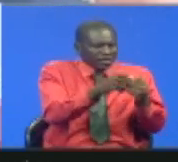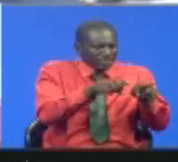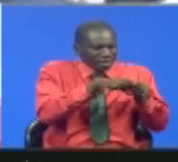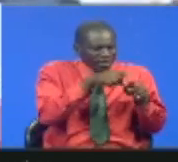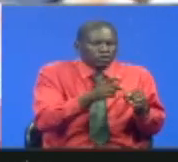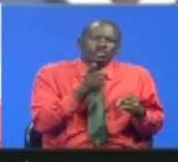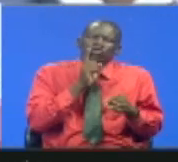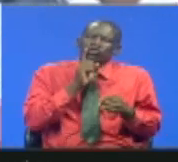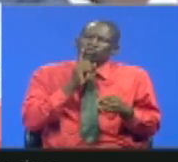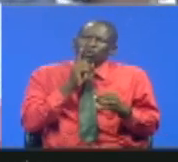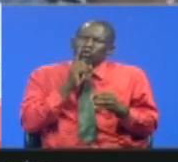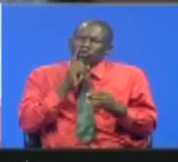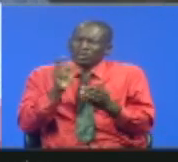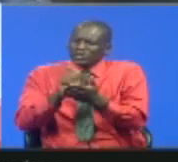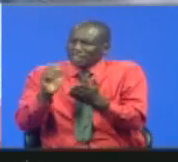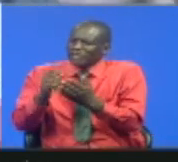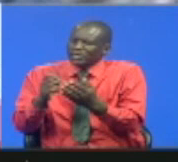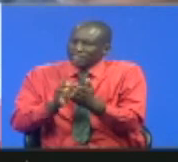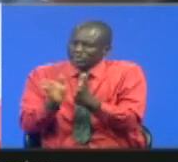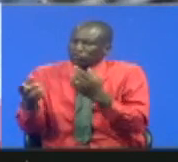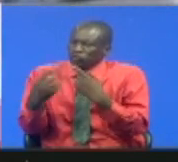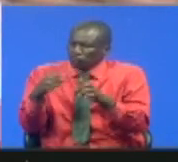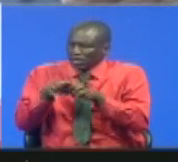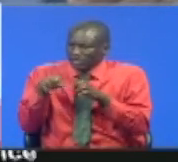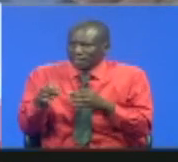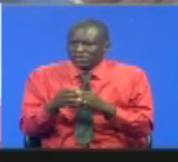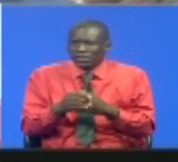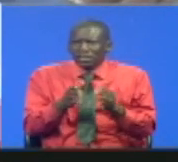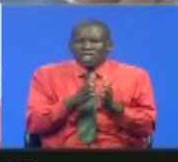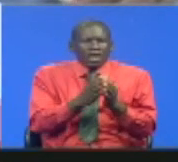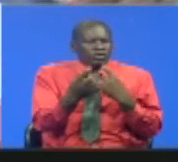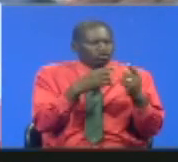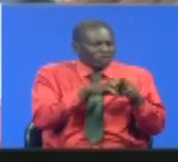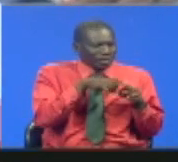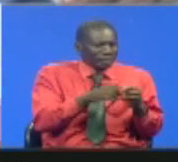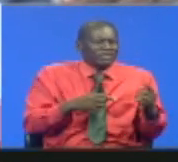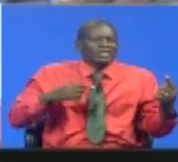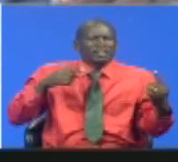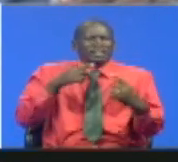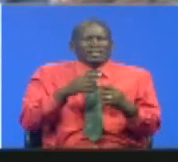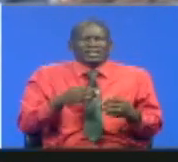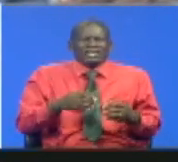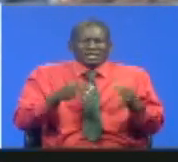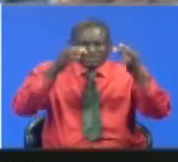kesho secretary anaongea hivi, inaongea hivi mpaka nikaona kwamba si sawa.